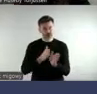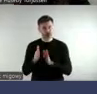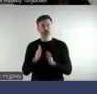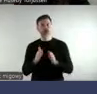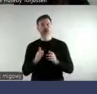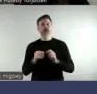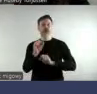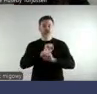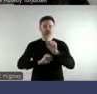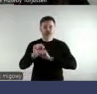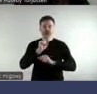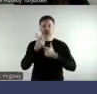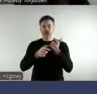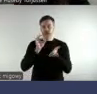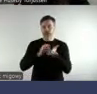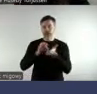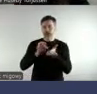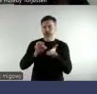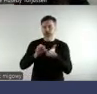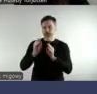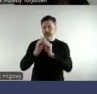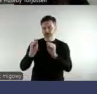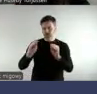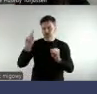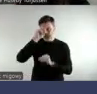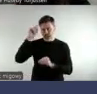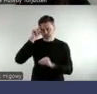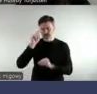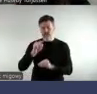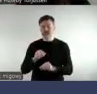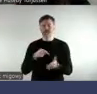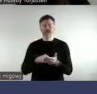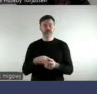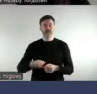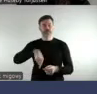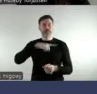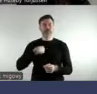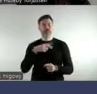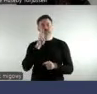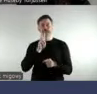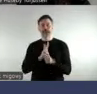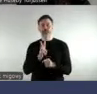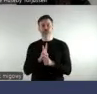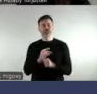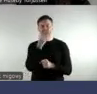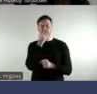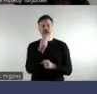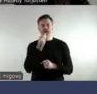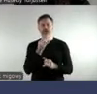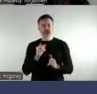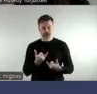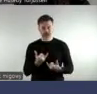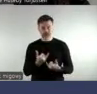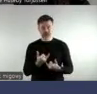document review and personal interviews. And we also support, of course, and coordinate during crisis. So this